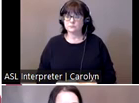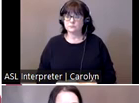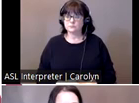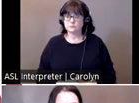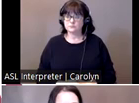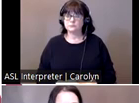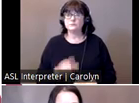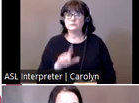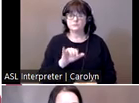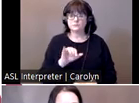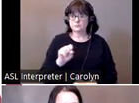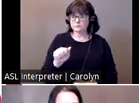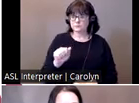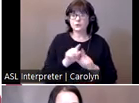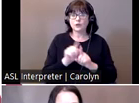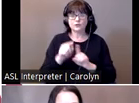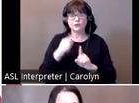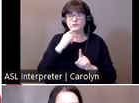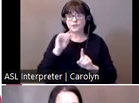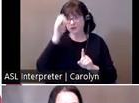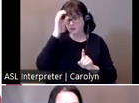And Lisa also mentions the concept of sharing, that's for sure.